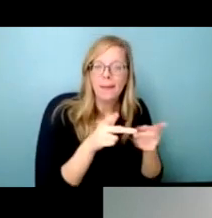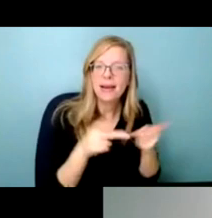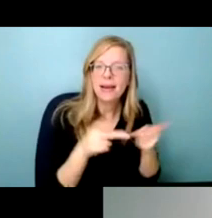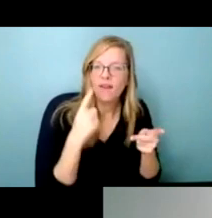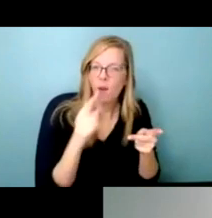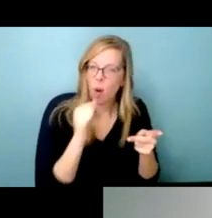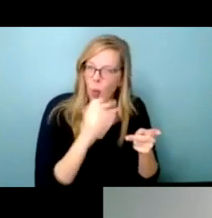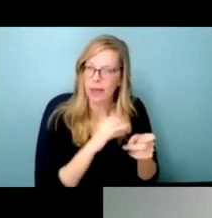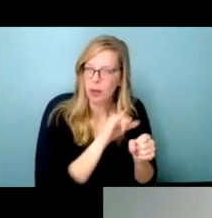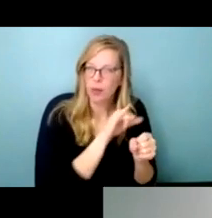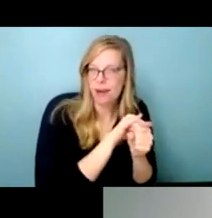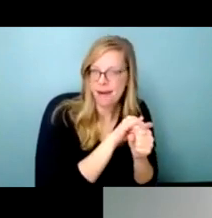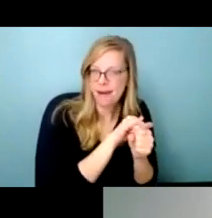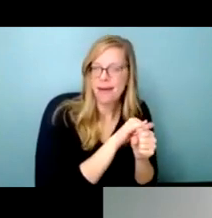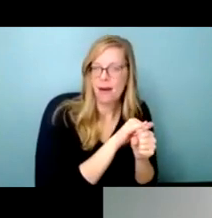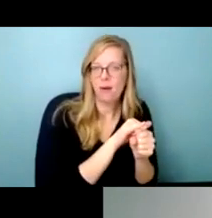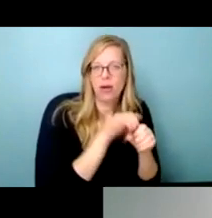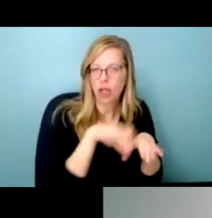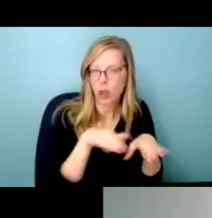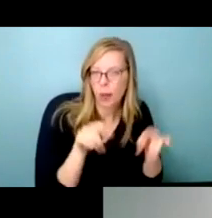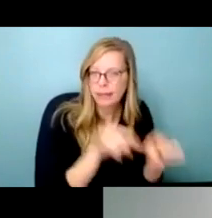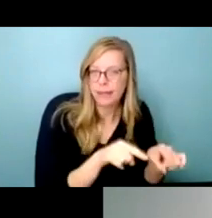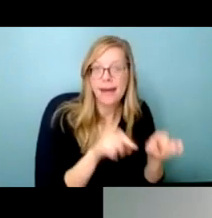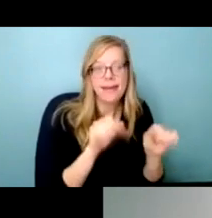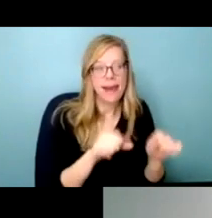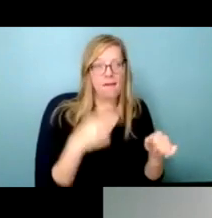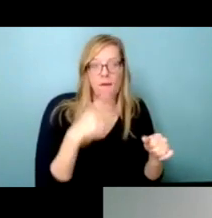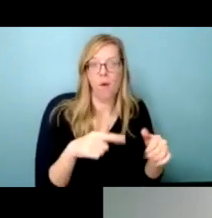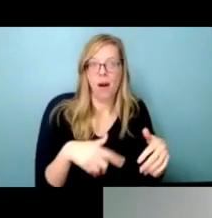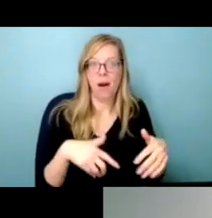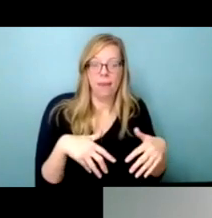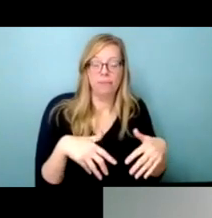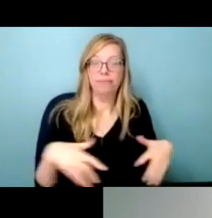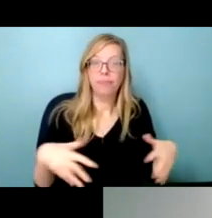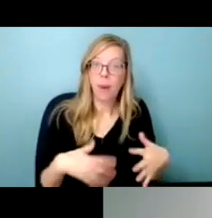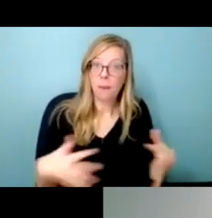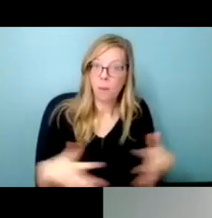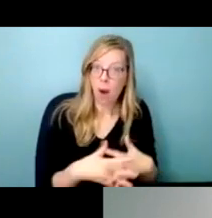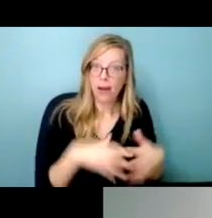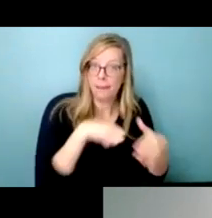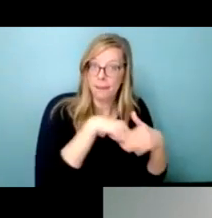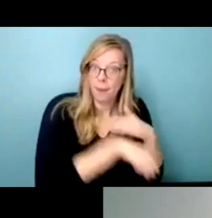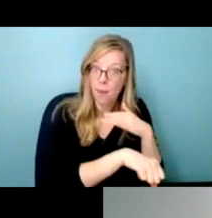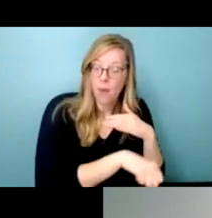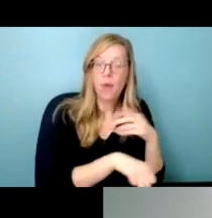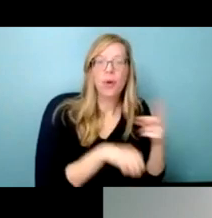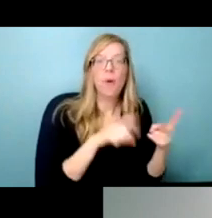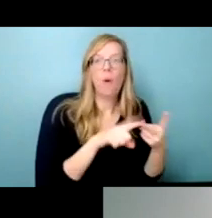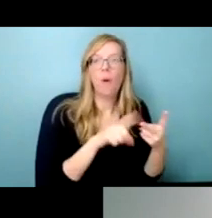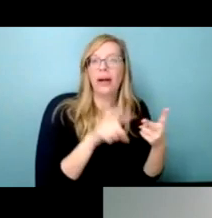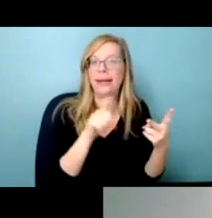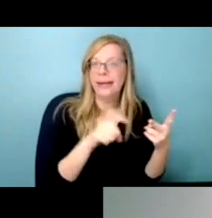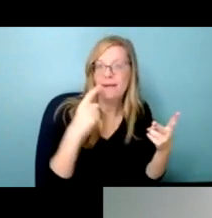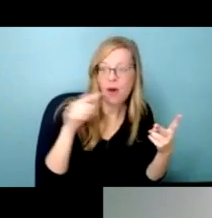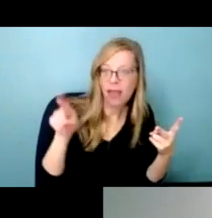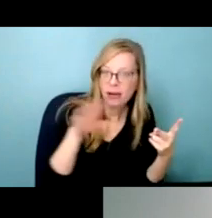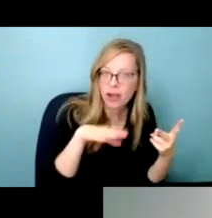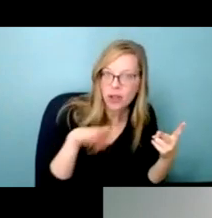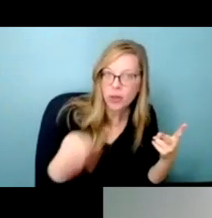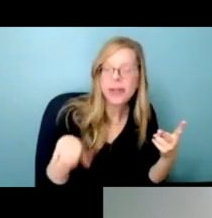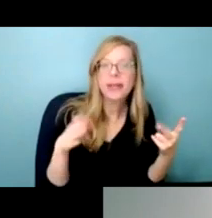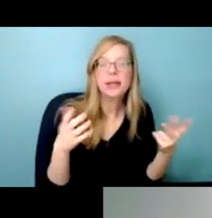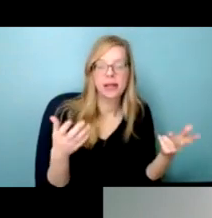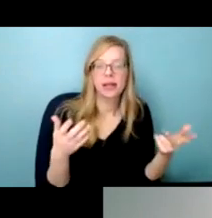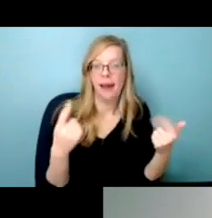to, you know, have their babies or needs that they required for their children. Because as I